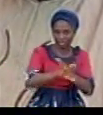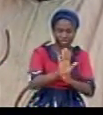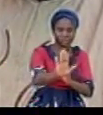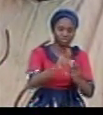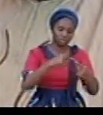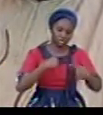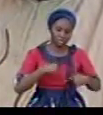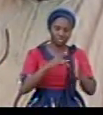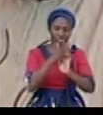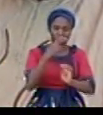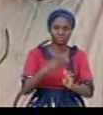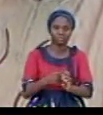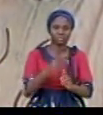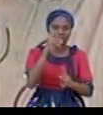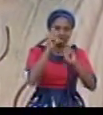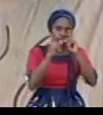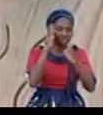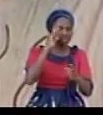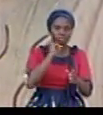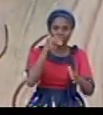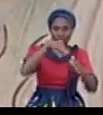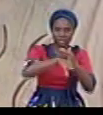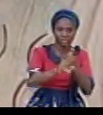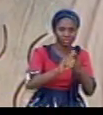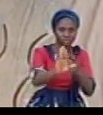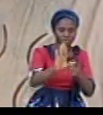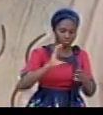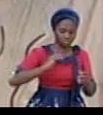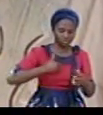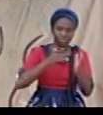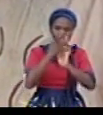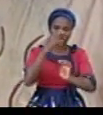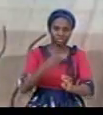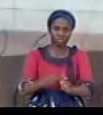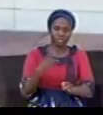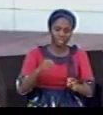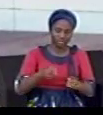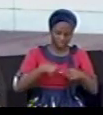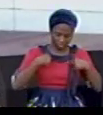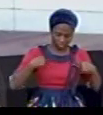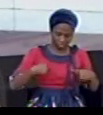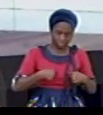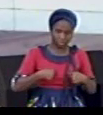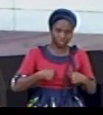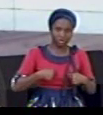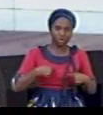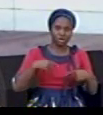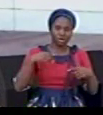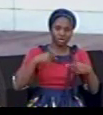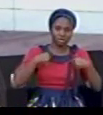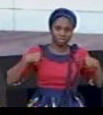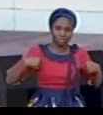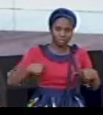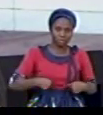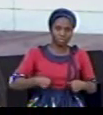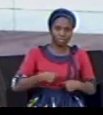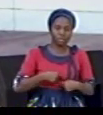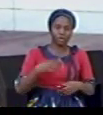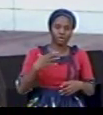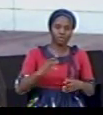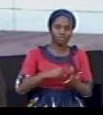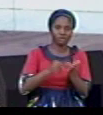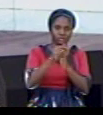Trials will not get to your soul. The breastplate of righteousness. And then in